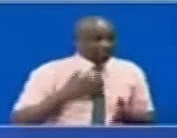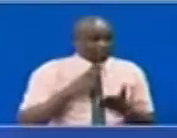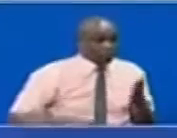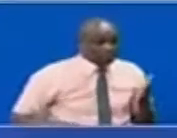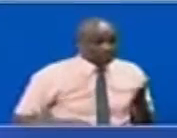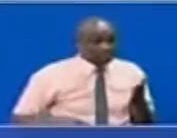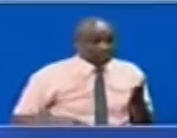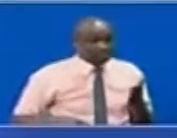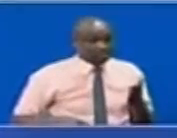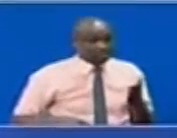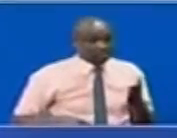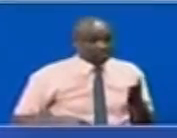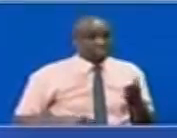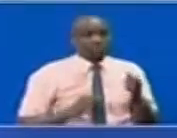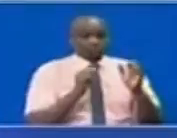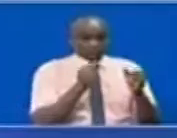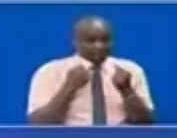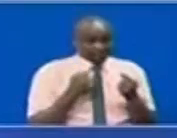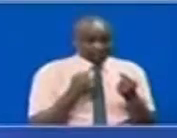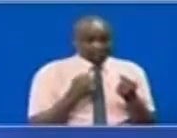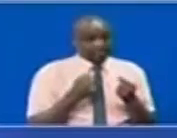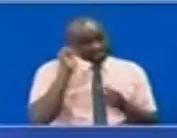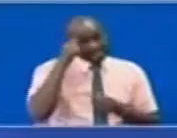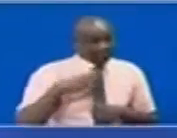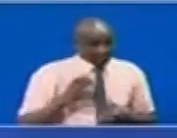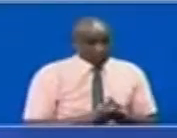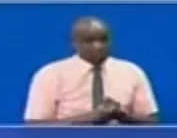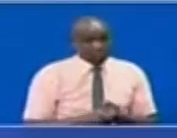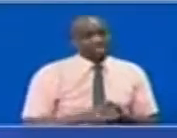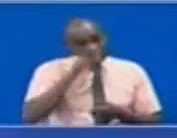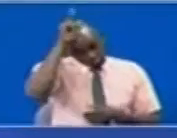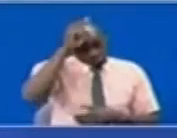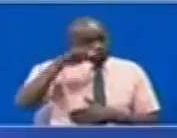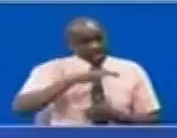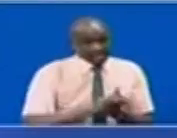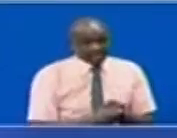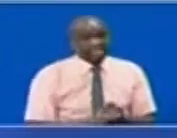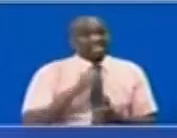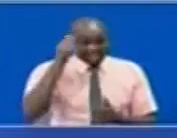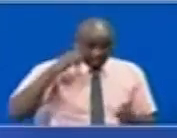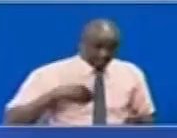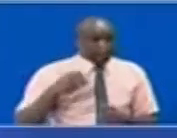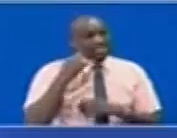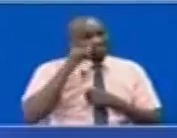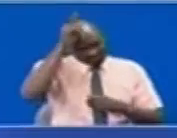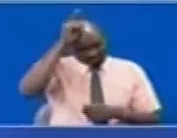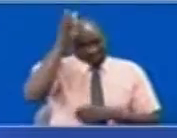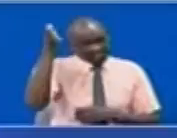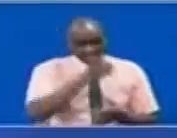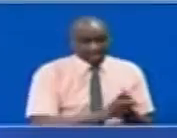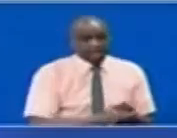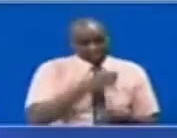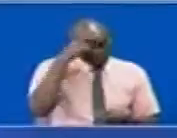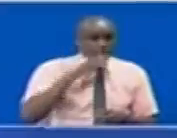on saving Kenyans in rural areas, Kenyans in the countryside, because